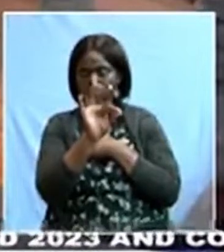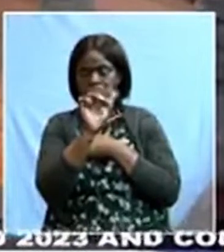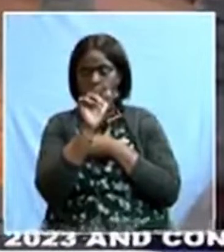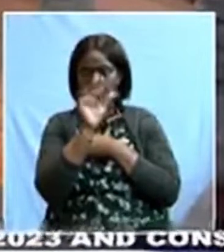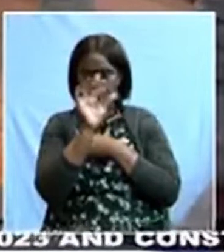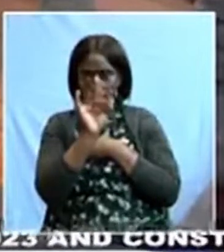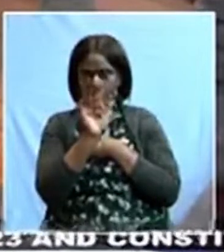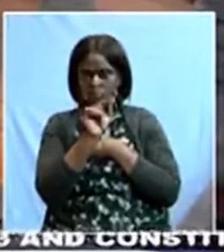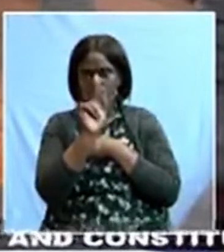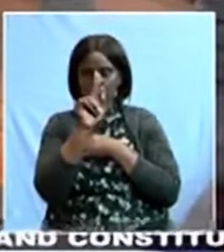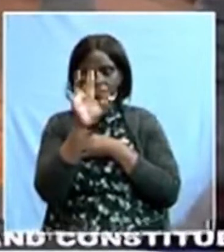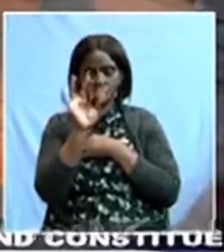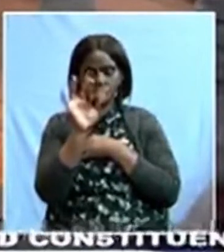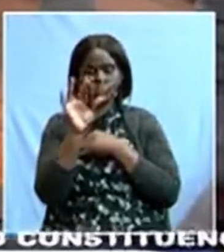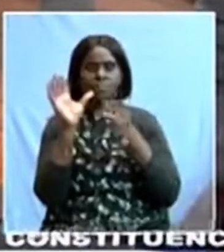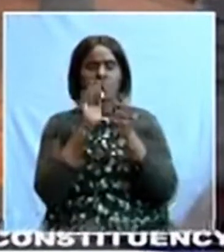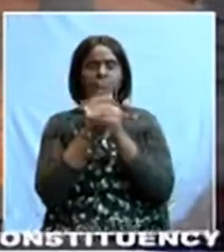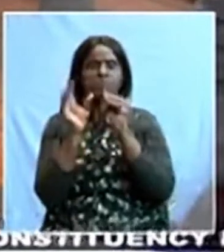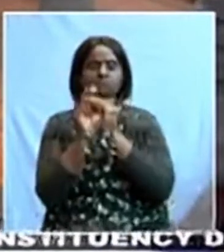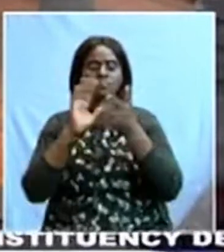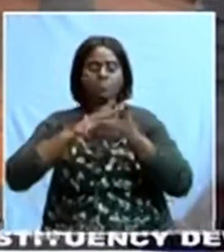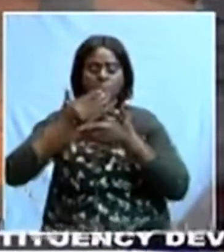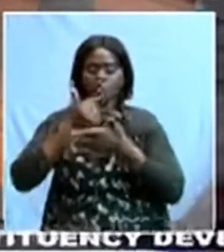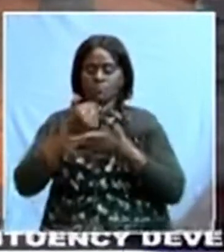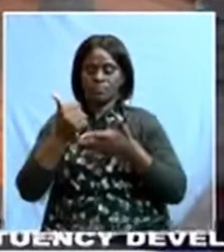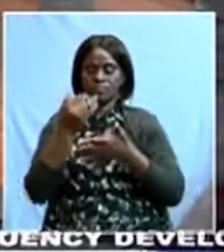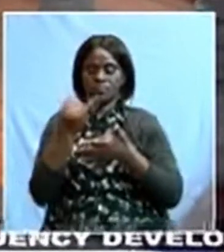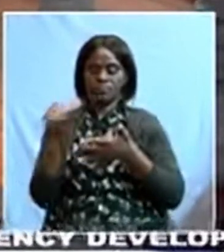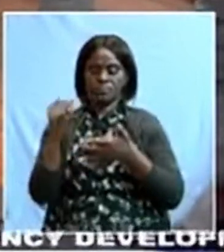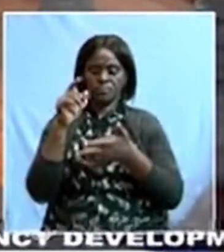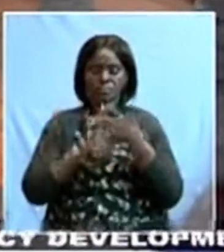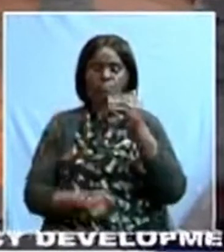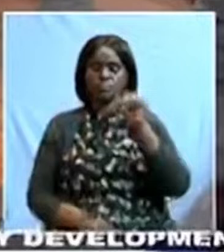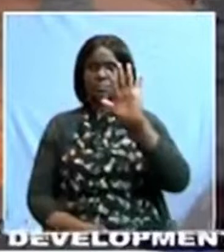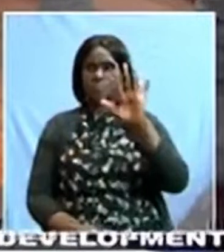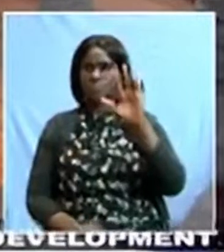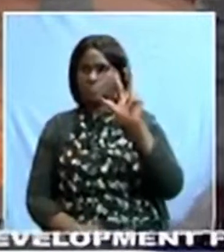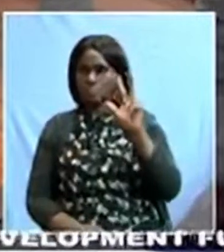51,981.80 were missing laptops, while items amounting to